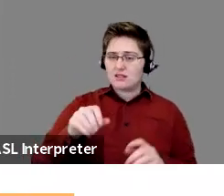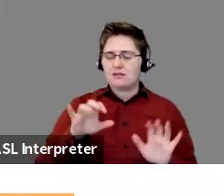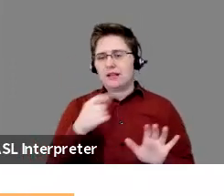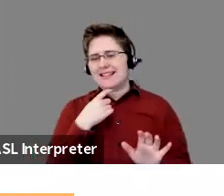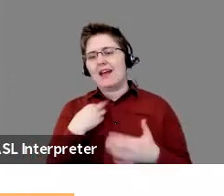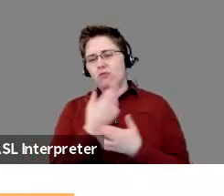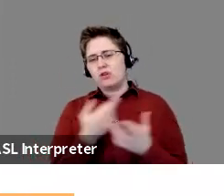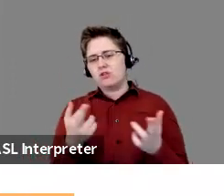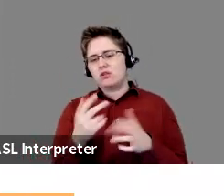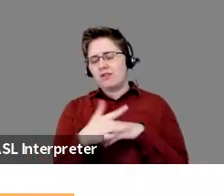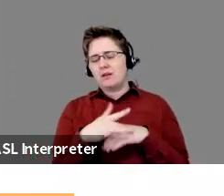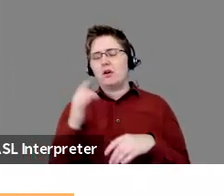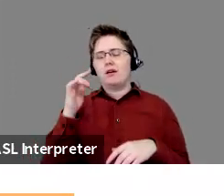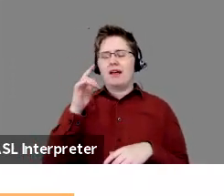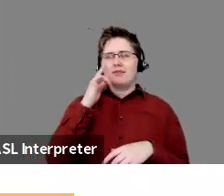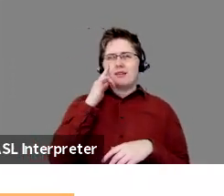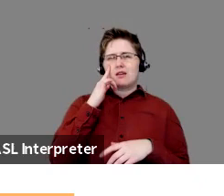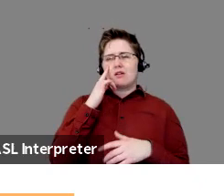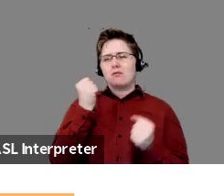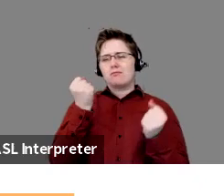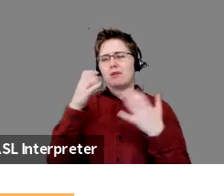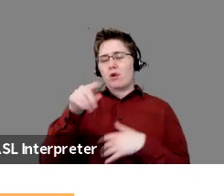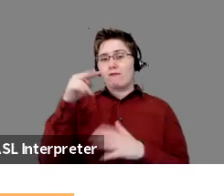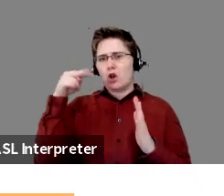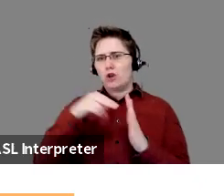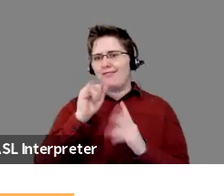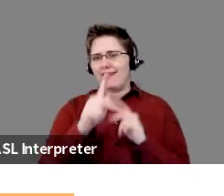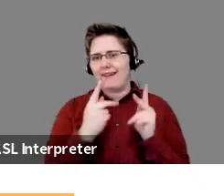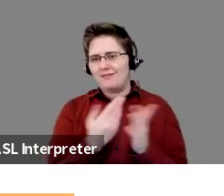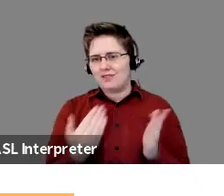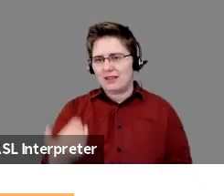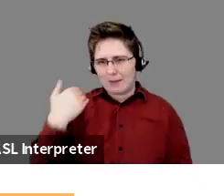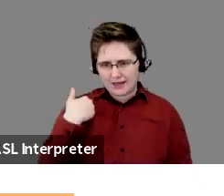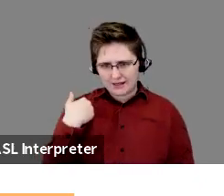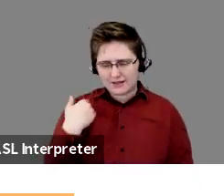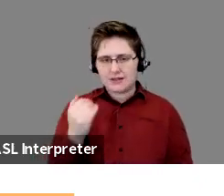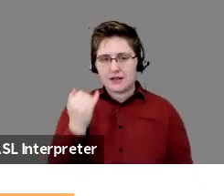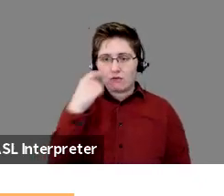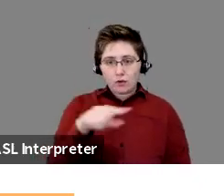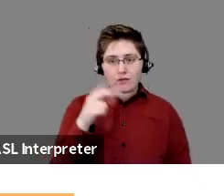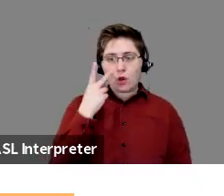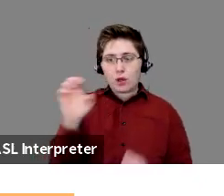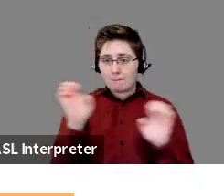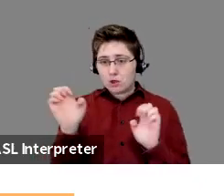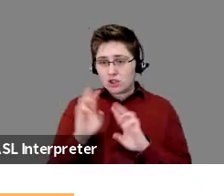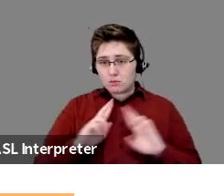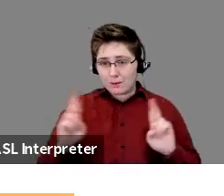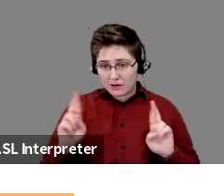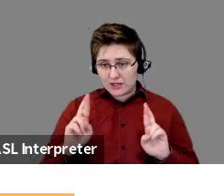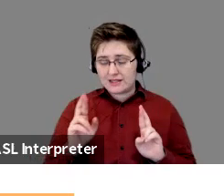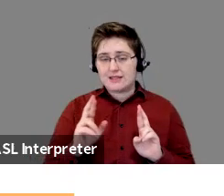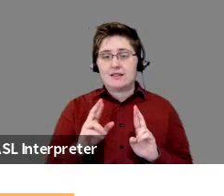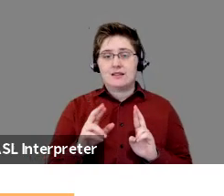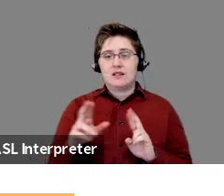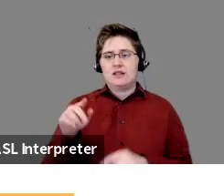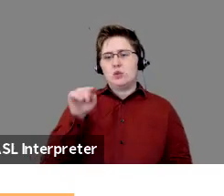have some resources out there. I think probably a lot of you have looked at some of that stuff in the past. If you've looked at emergency preparedness, and you